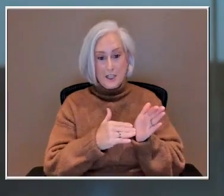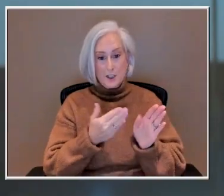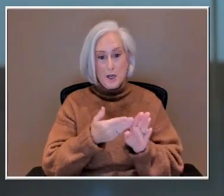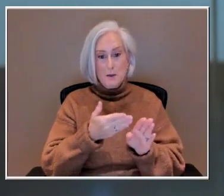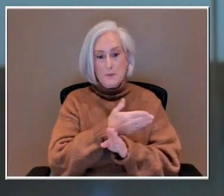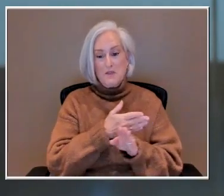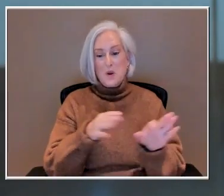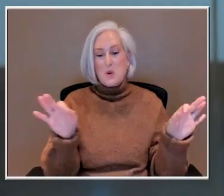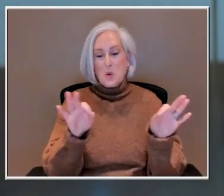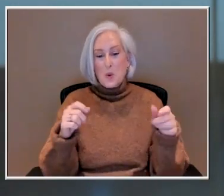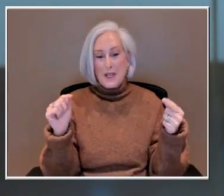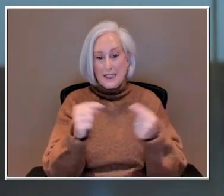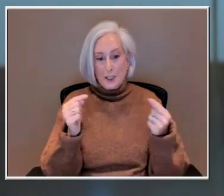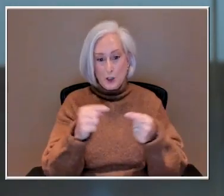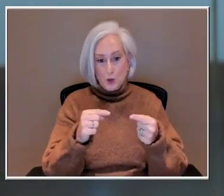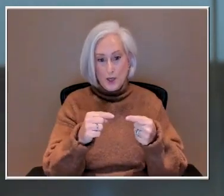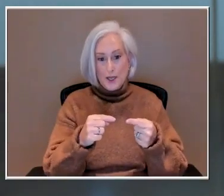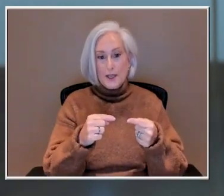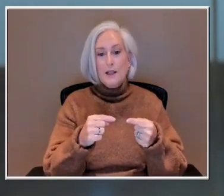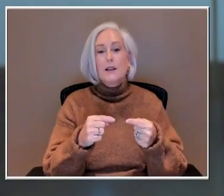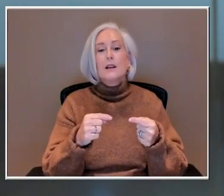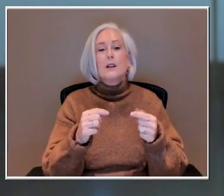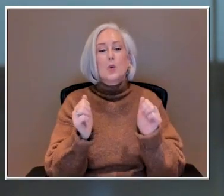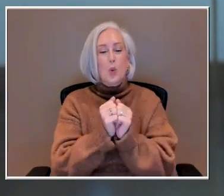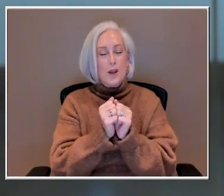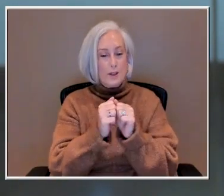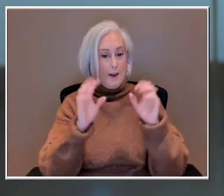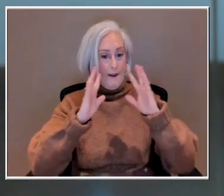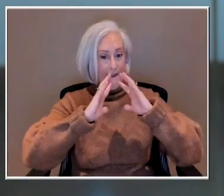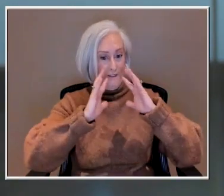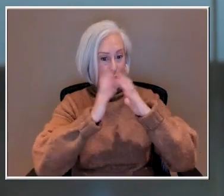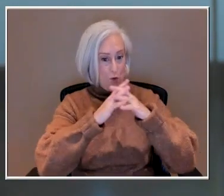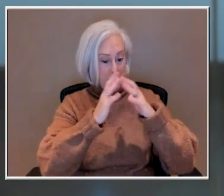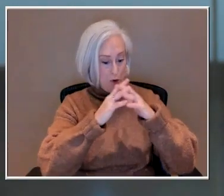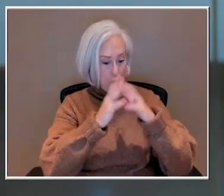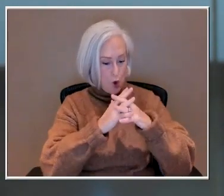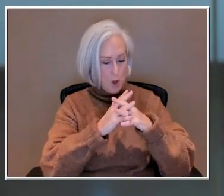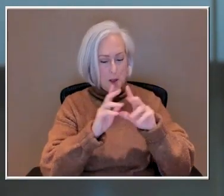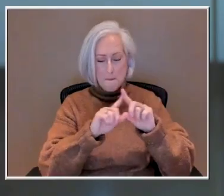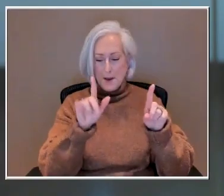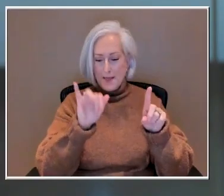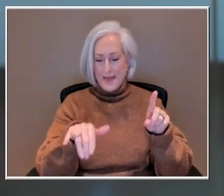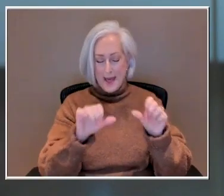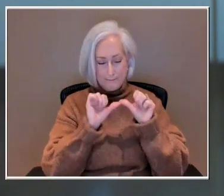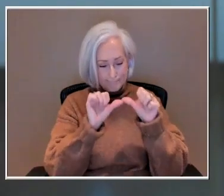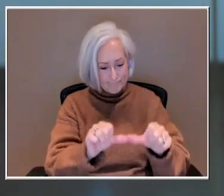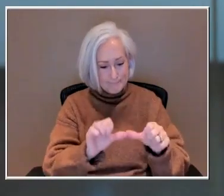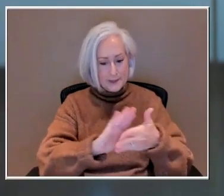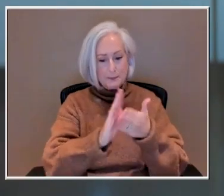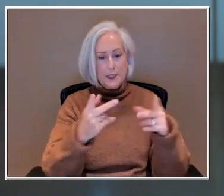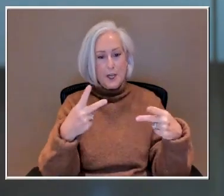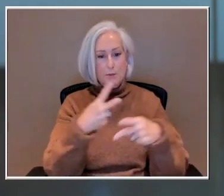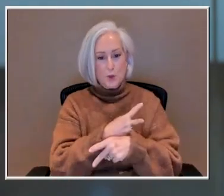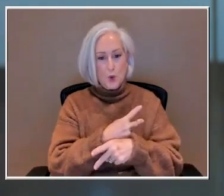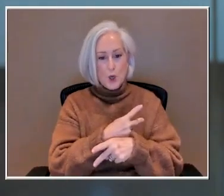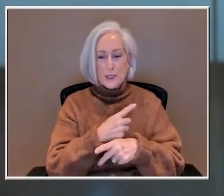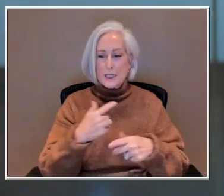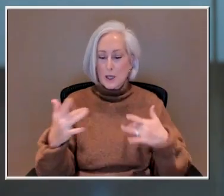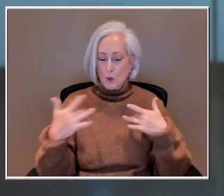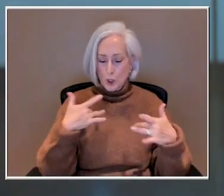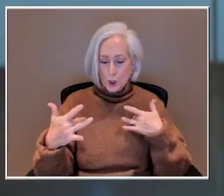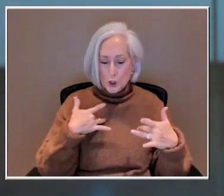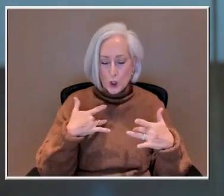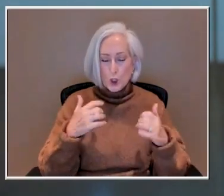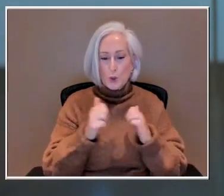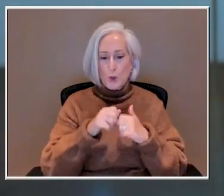playing football, and it was continuing to get worse and had some concerning symptoms and signs that were associated with it.